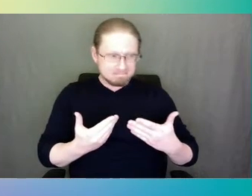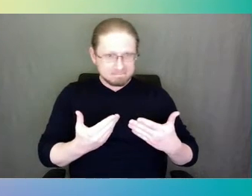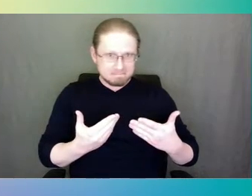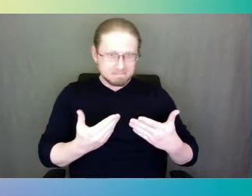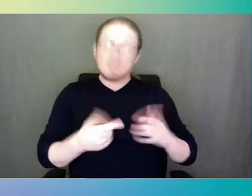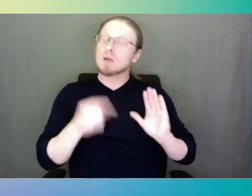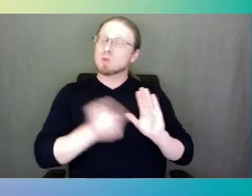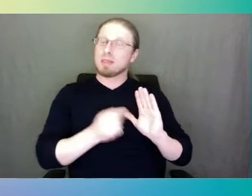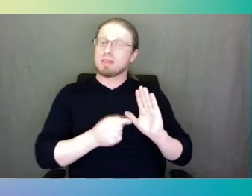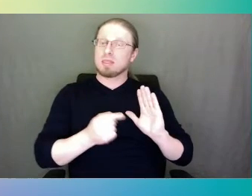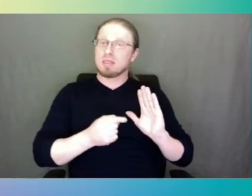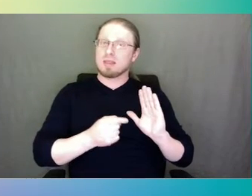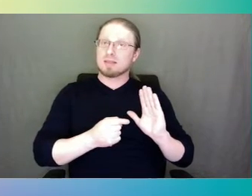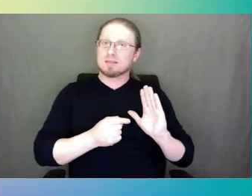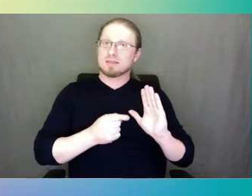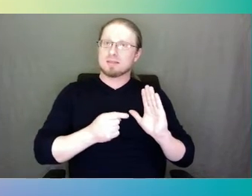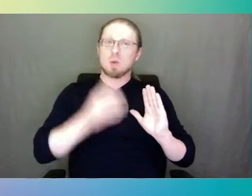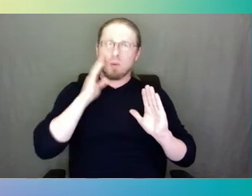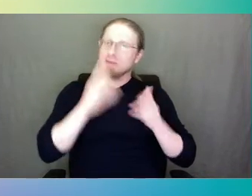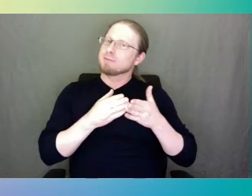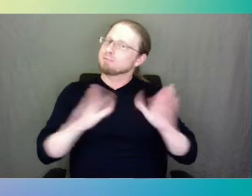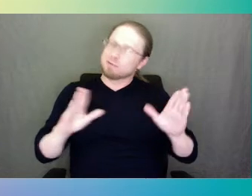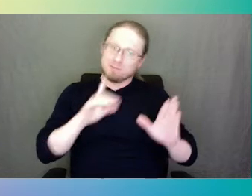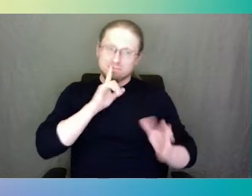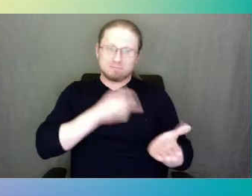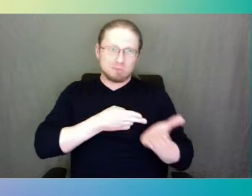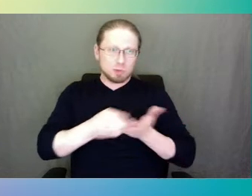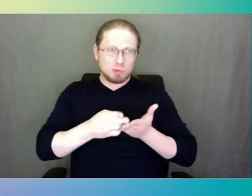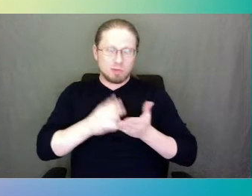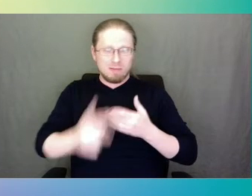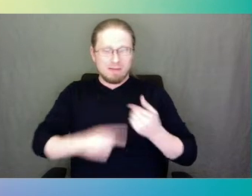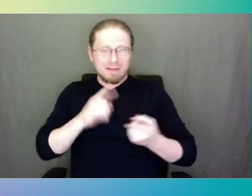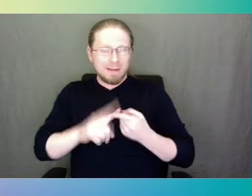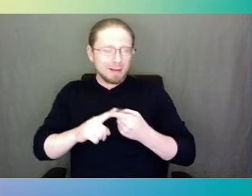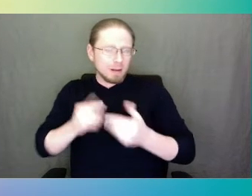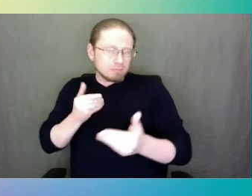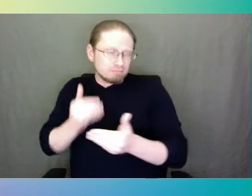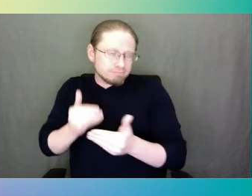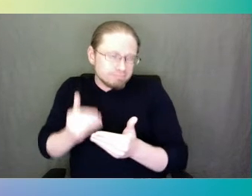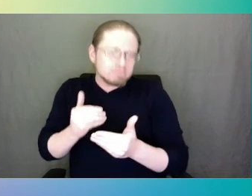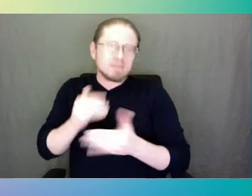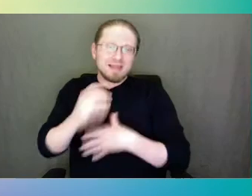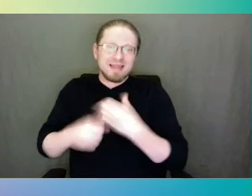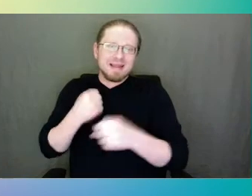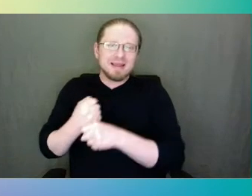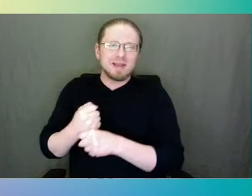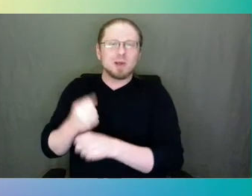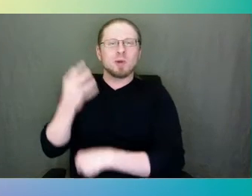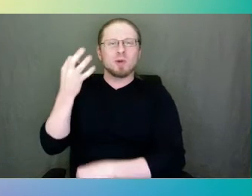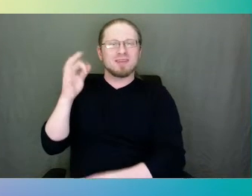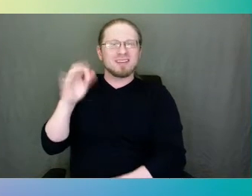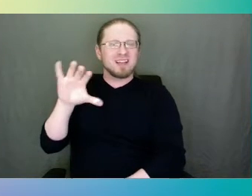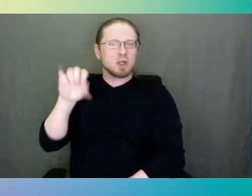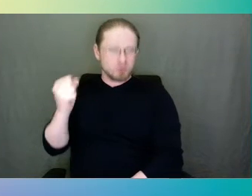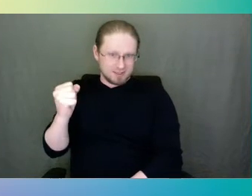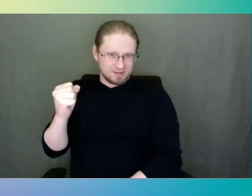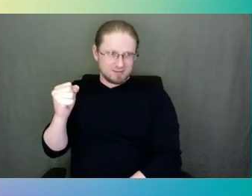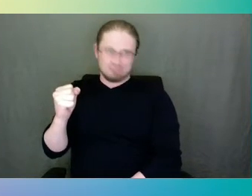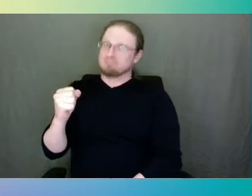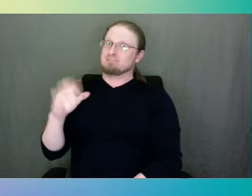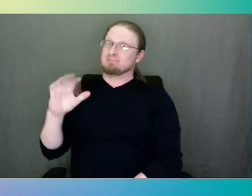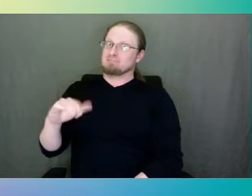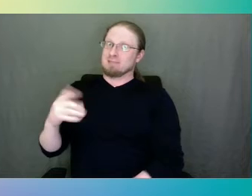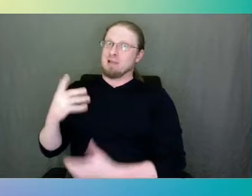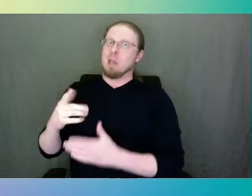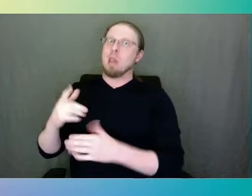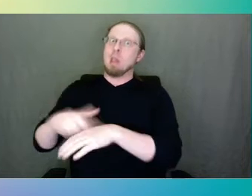this is going to be generally true till almost the beginning of the 1900s. That's a pretty